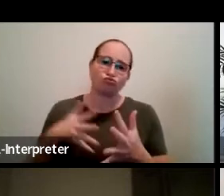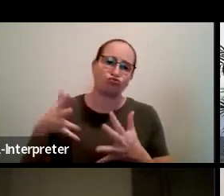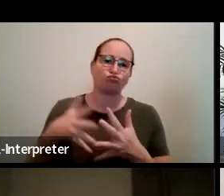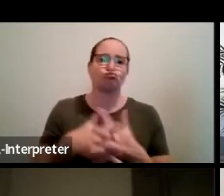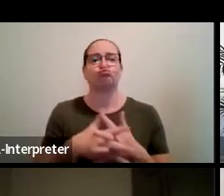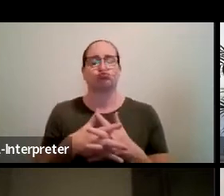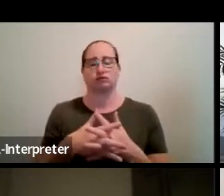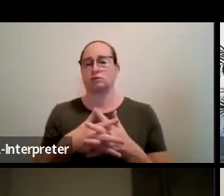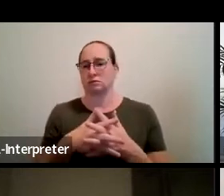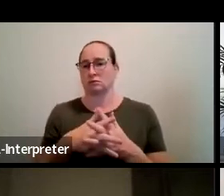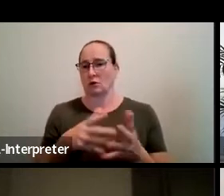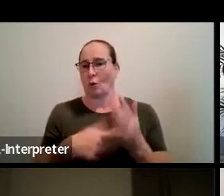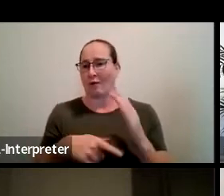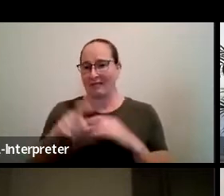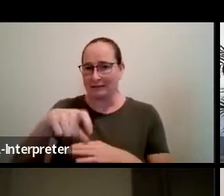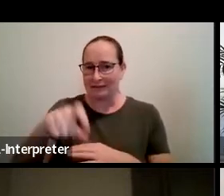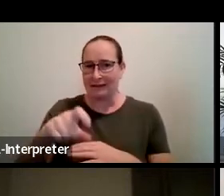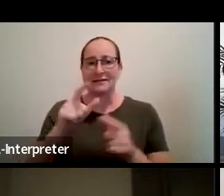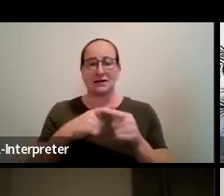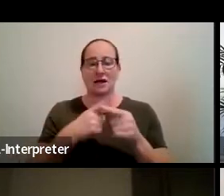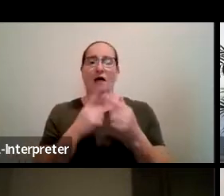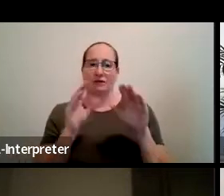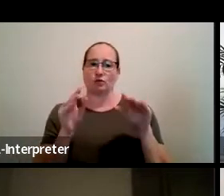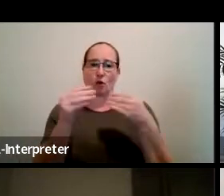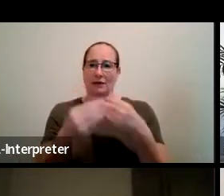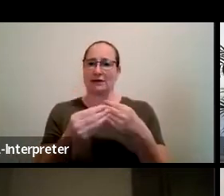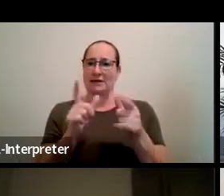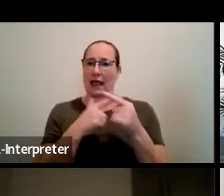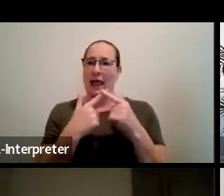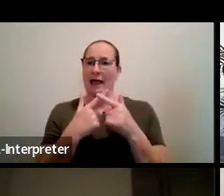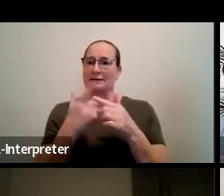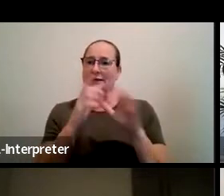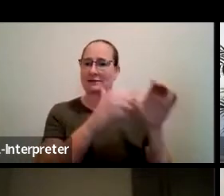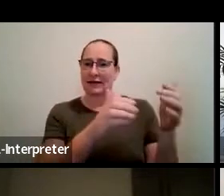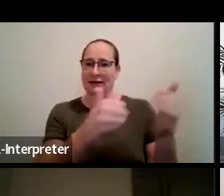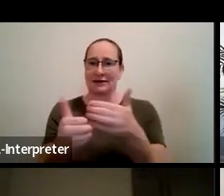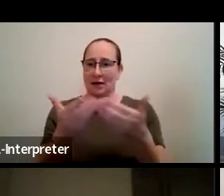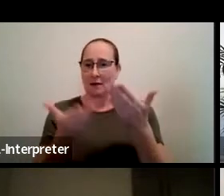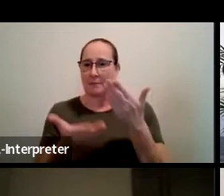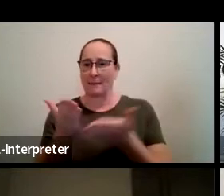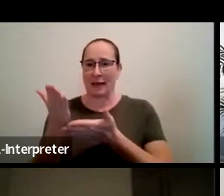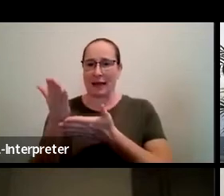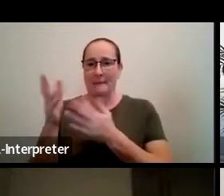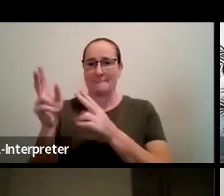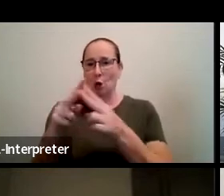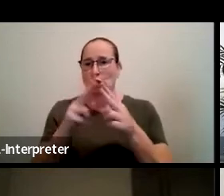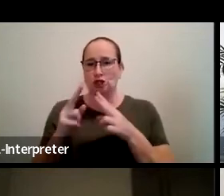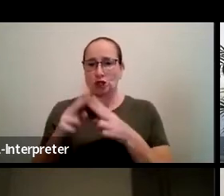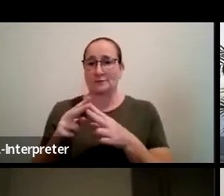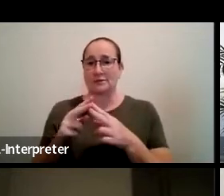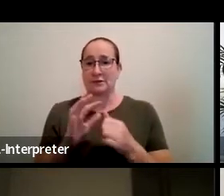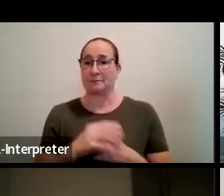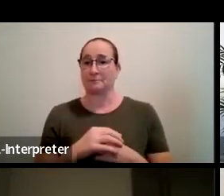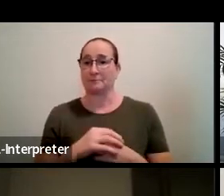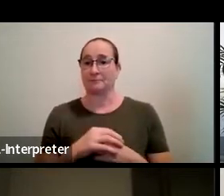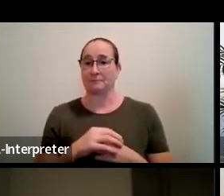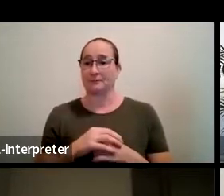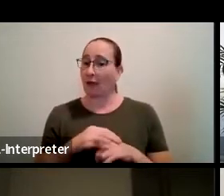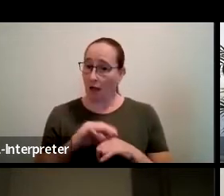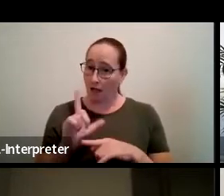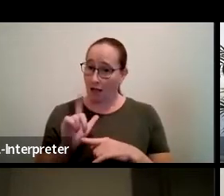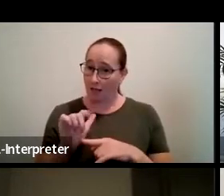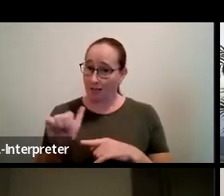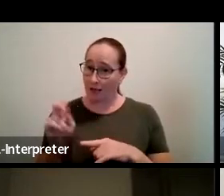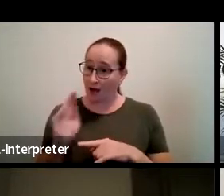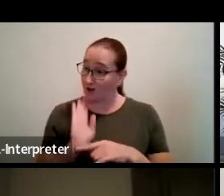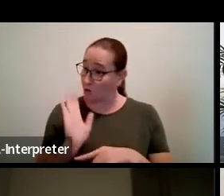needs are of these organizations in this sector. So maybe partnerships is a way to go. Are you raising your hand,